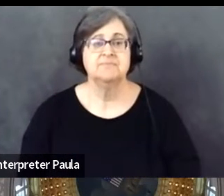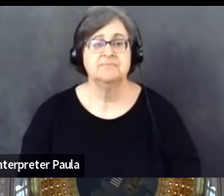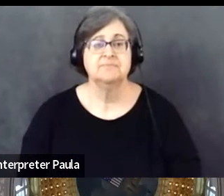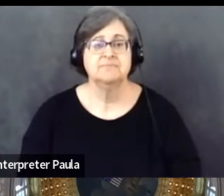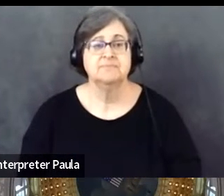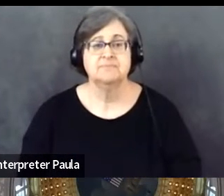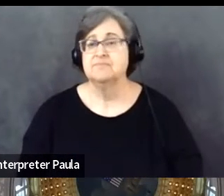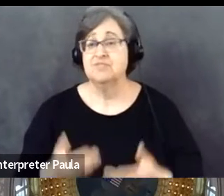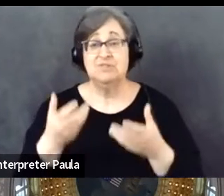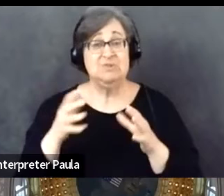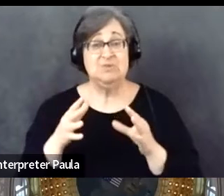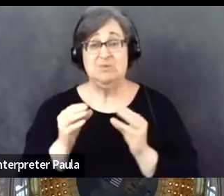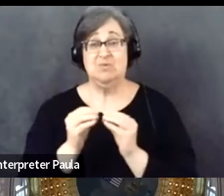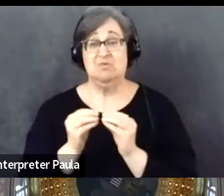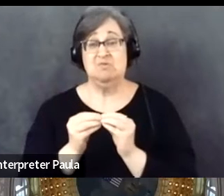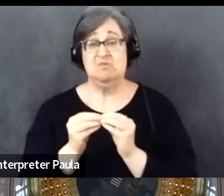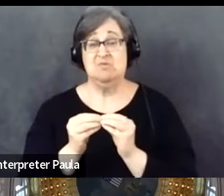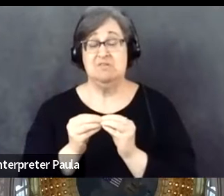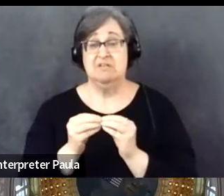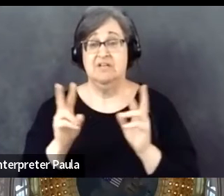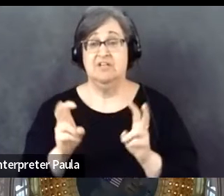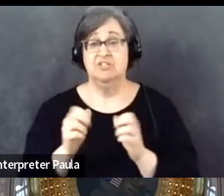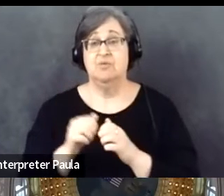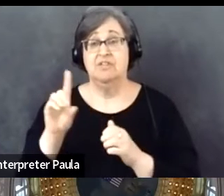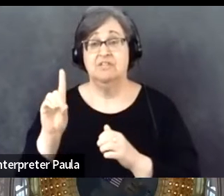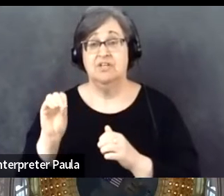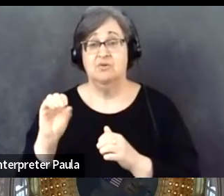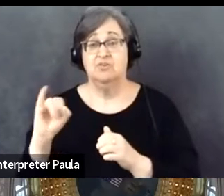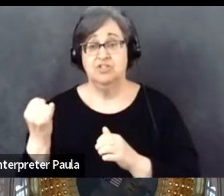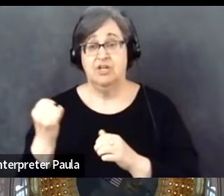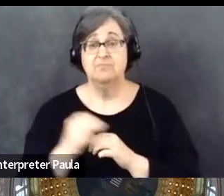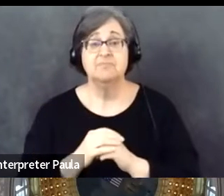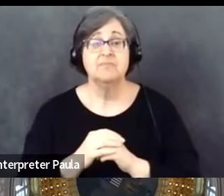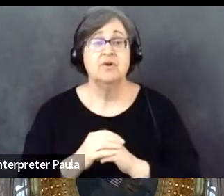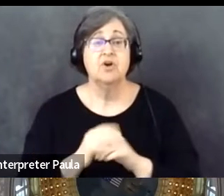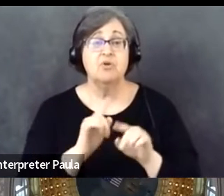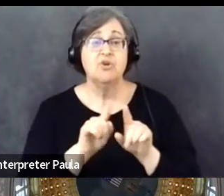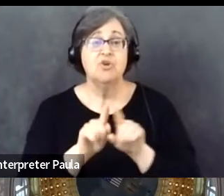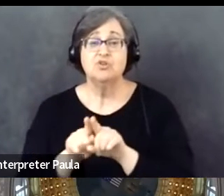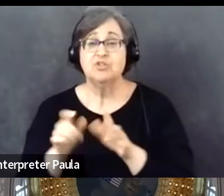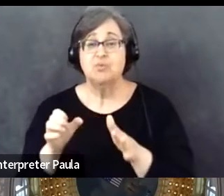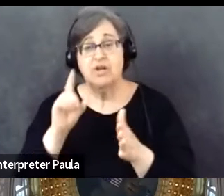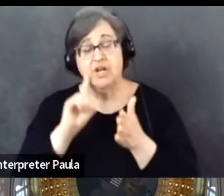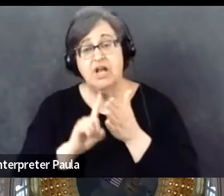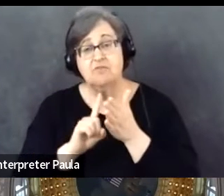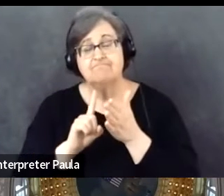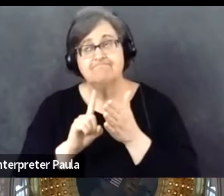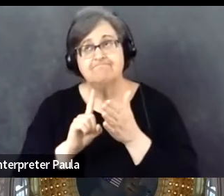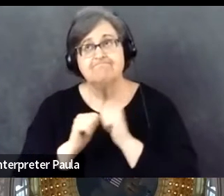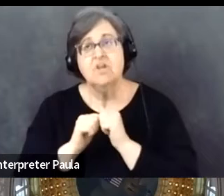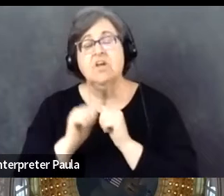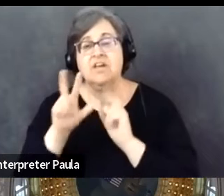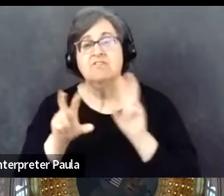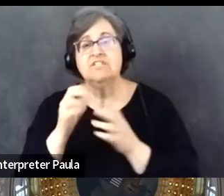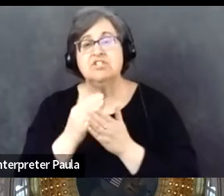have further issues with the Department of Justice. But they also wanted to start investing in some of the home